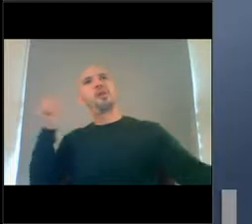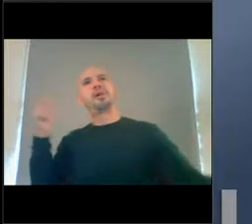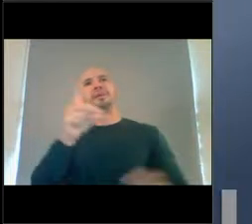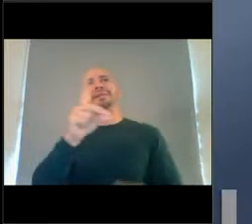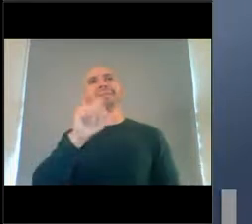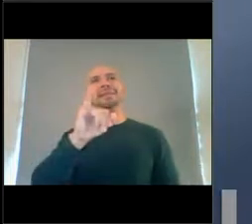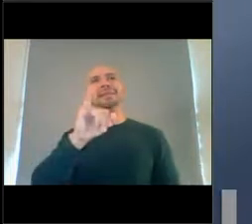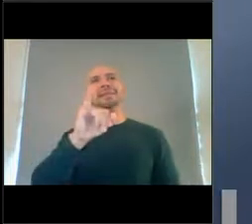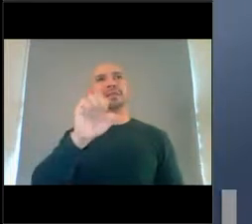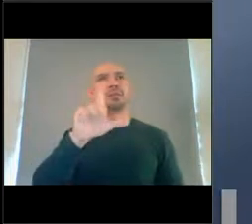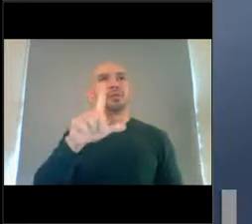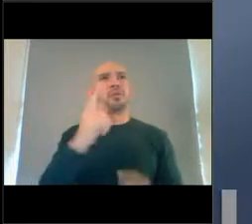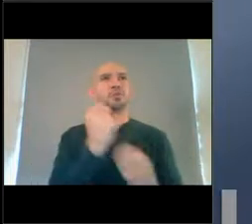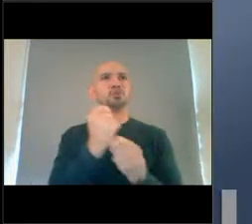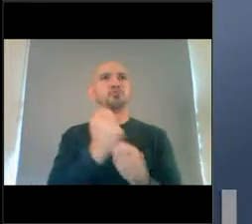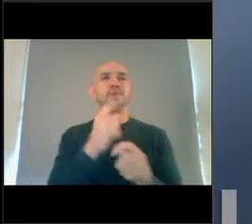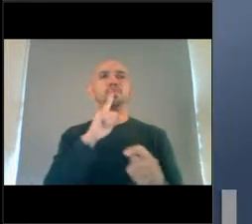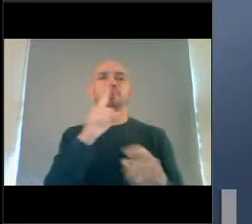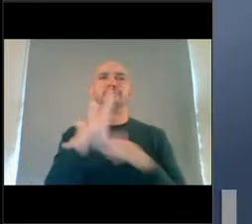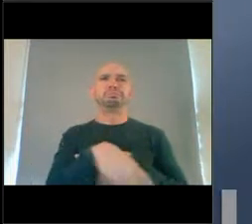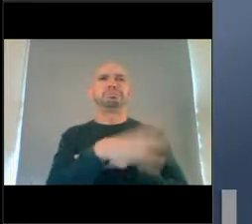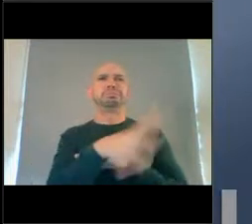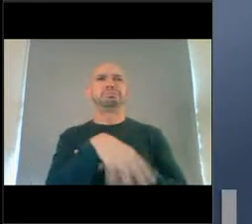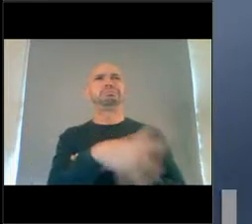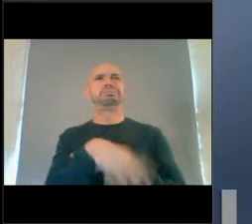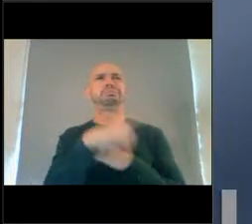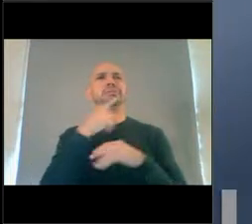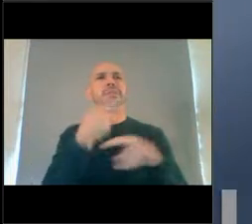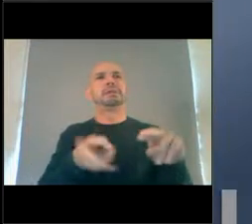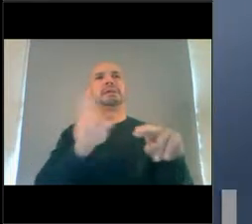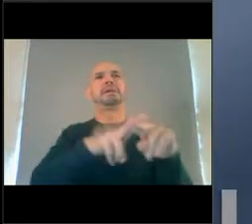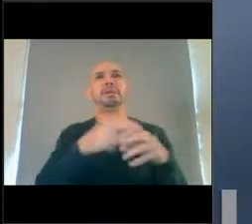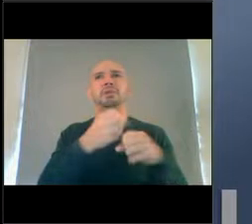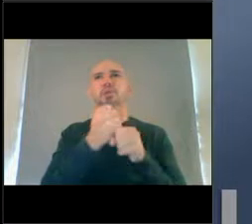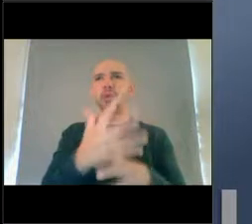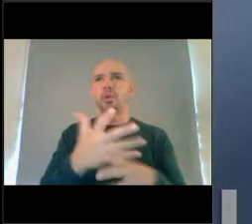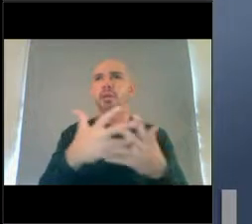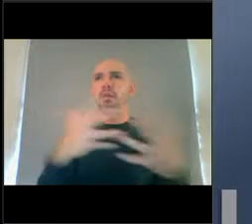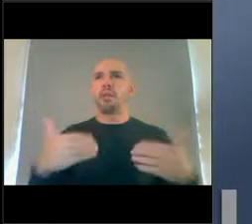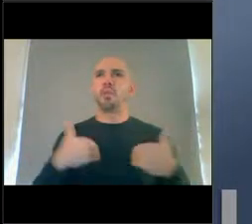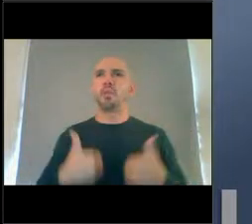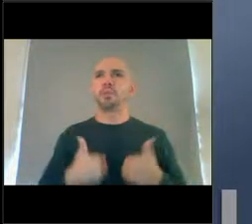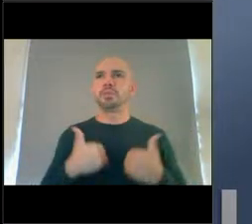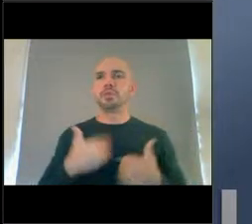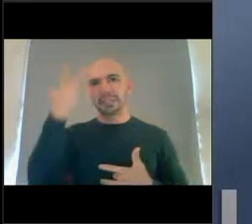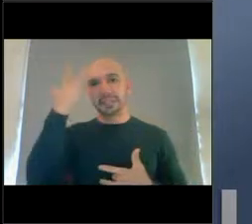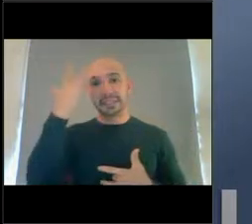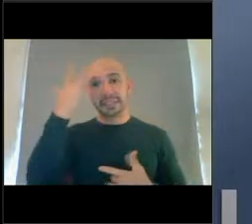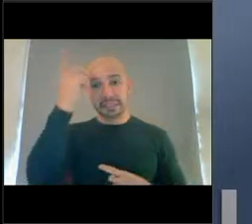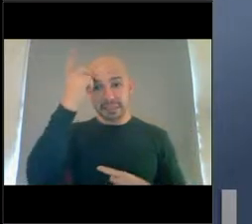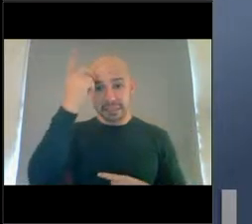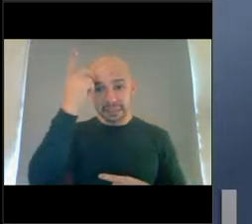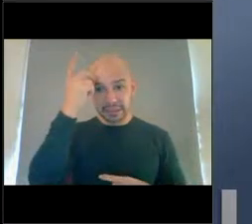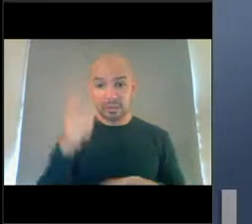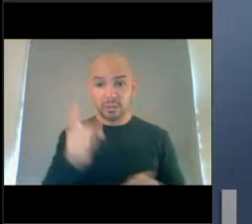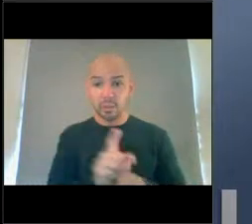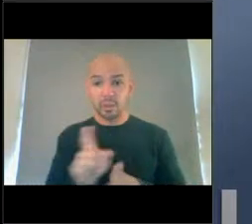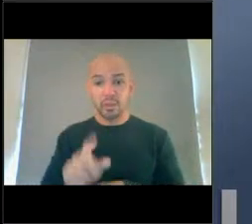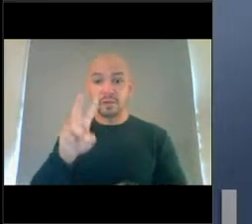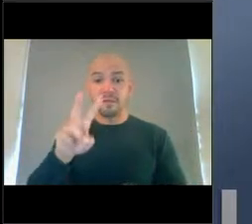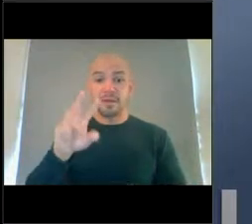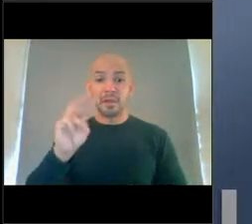emissions which can cause various cardiorespiratory diseases a single unit truck and combination truck vmts fork assets